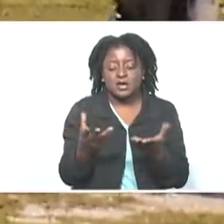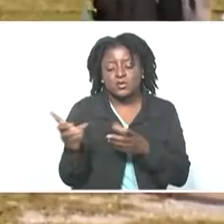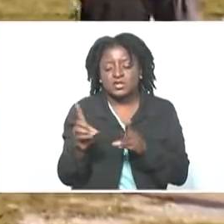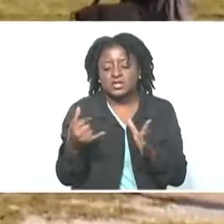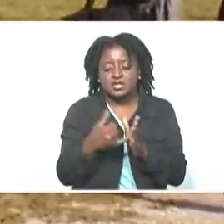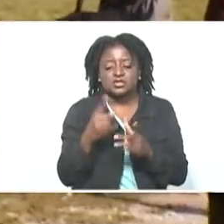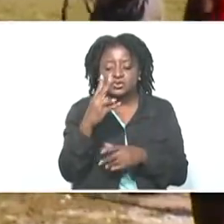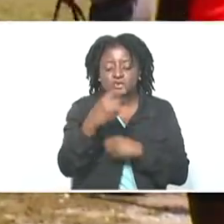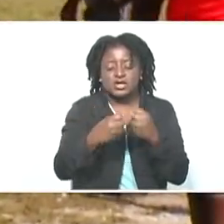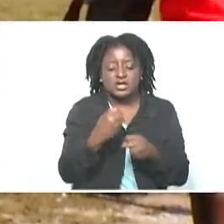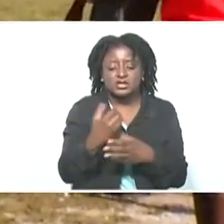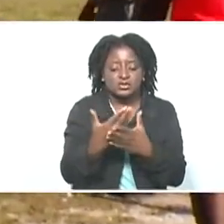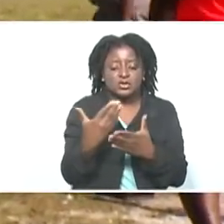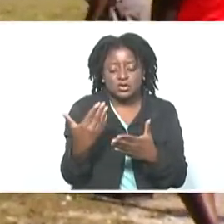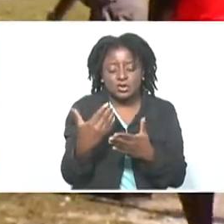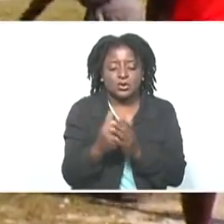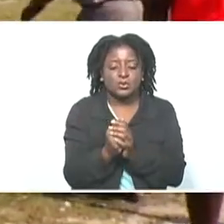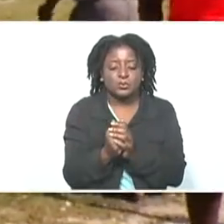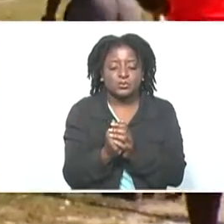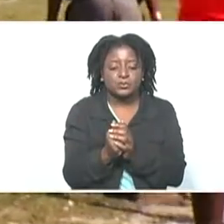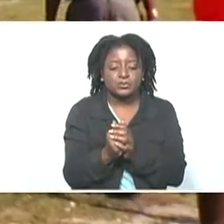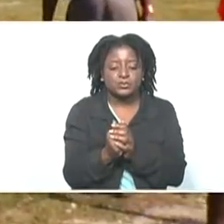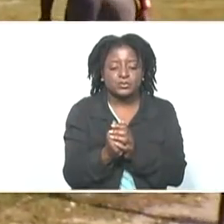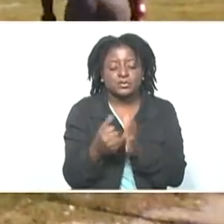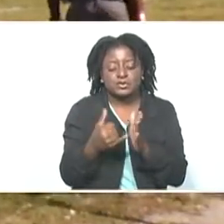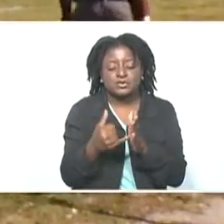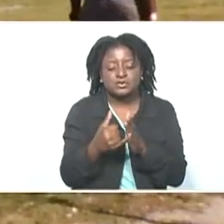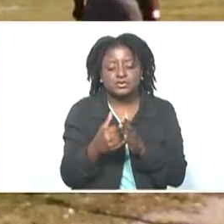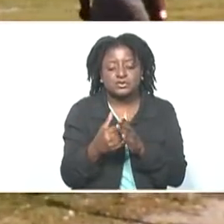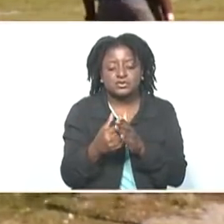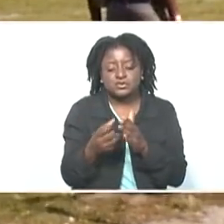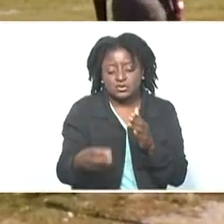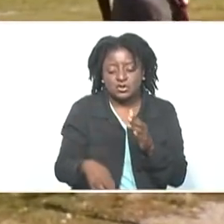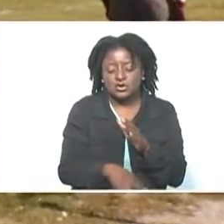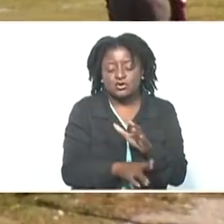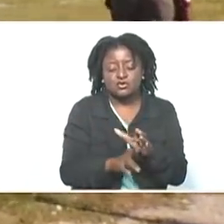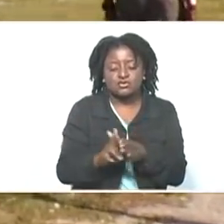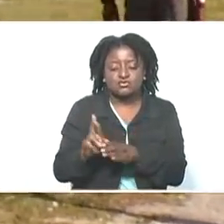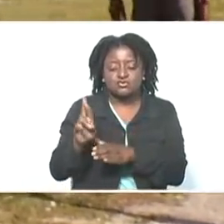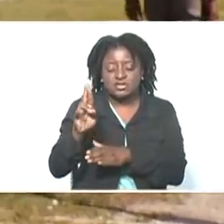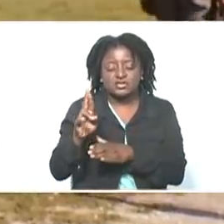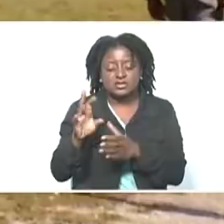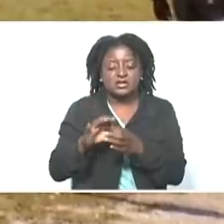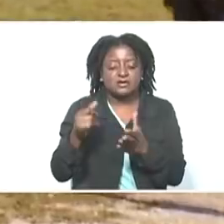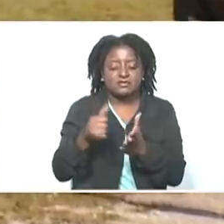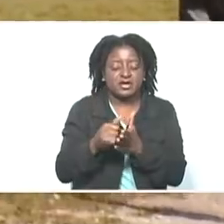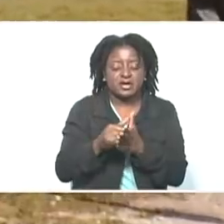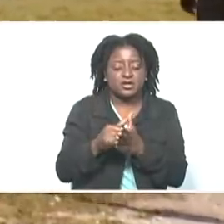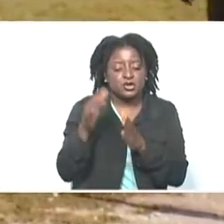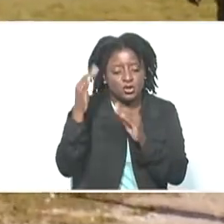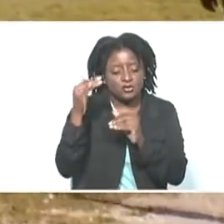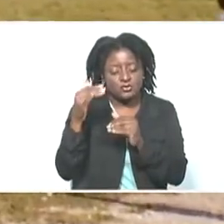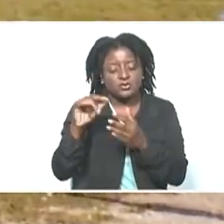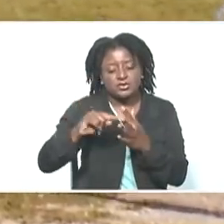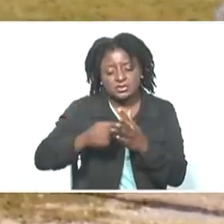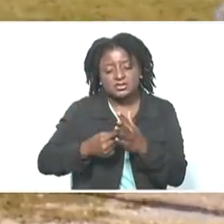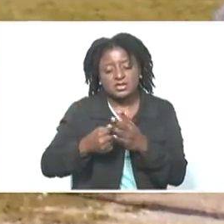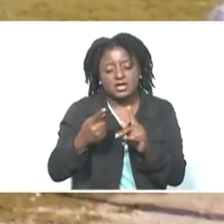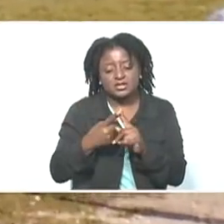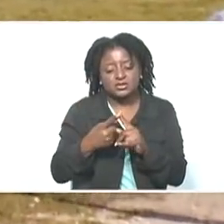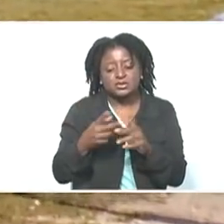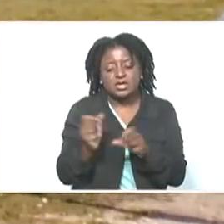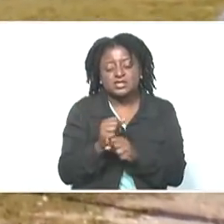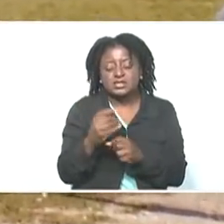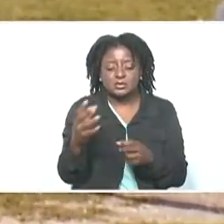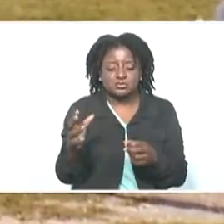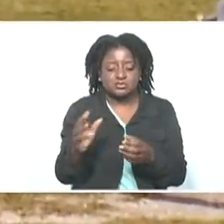into us last year, so it's a resurgence of that, and hopefully it'll start to engender some real